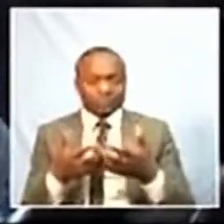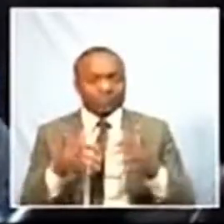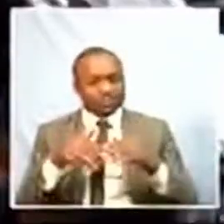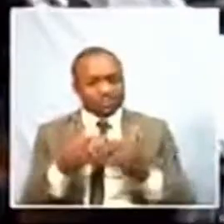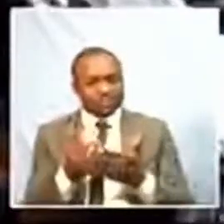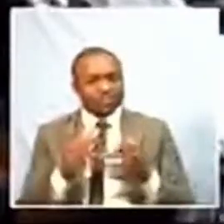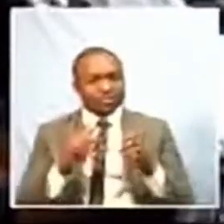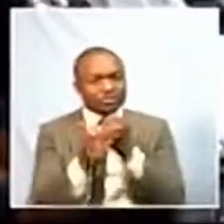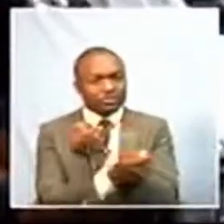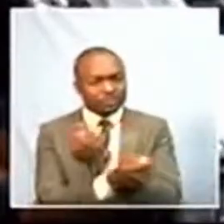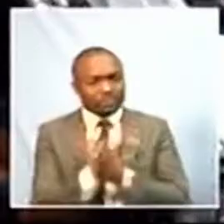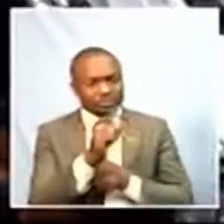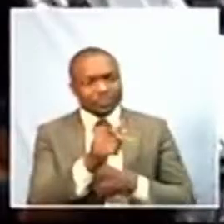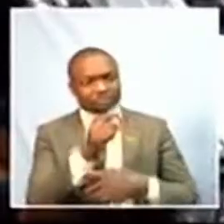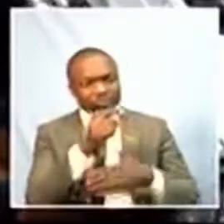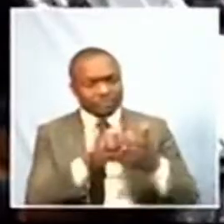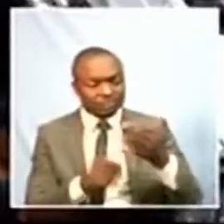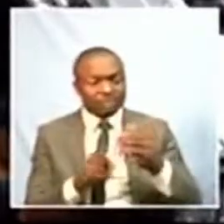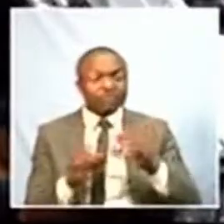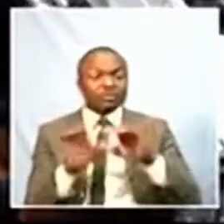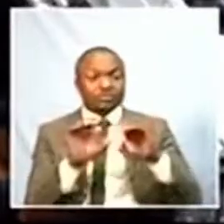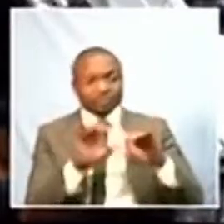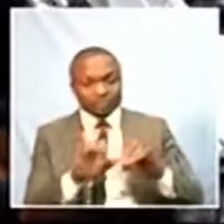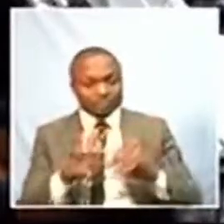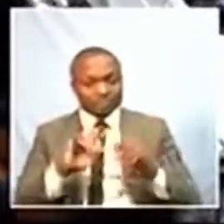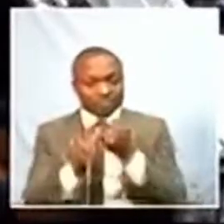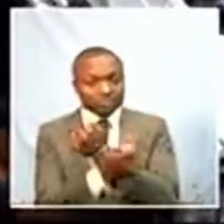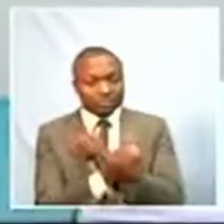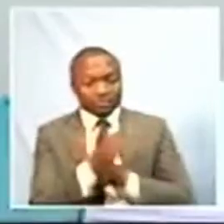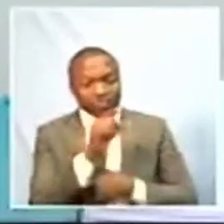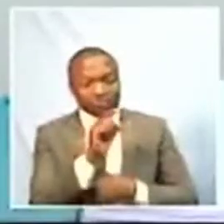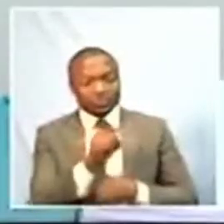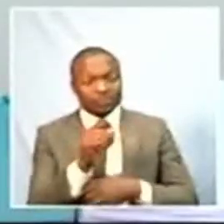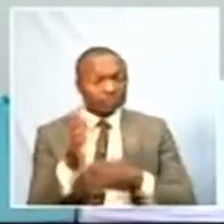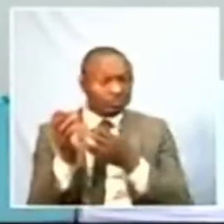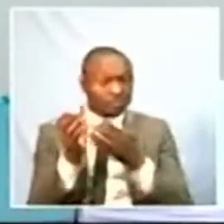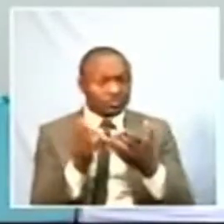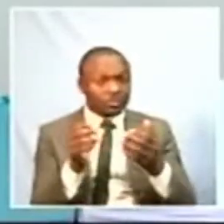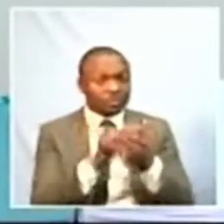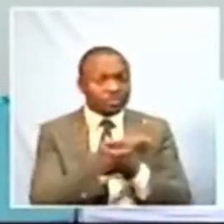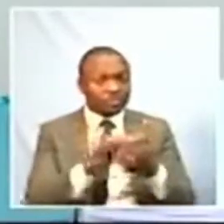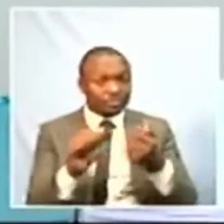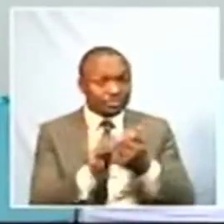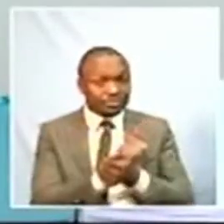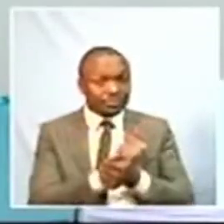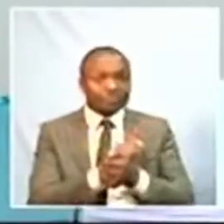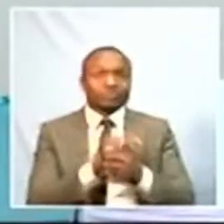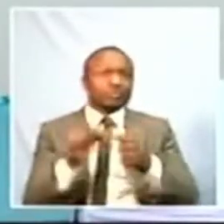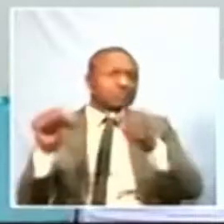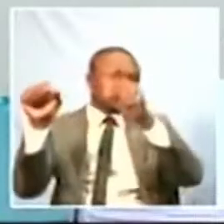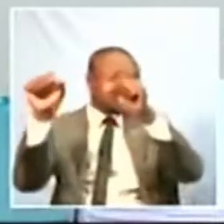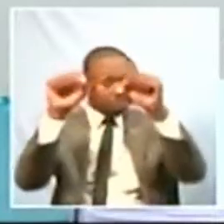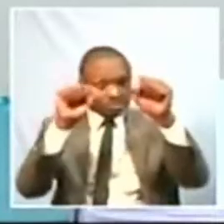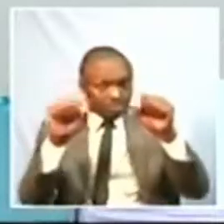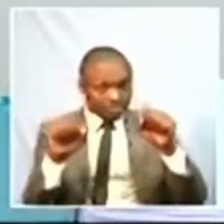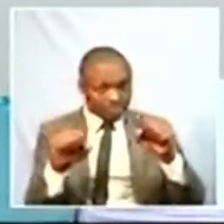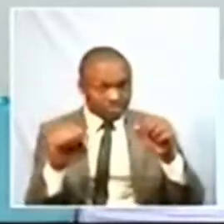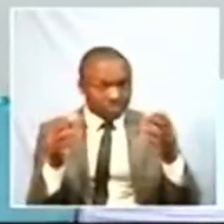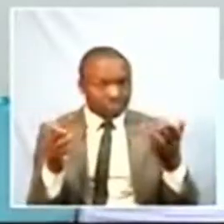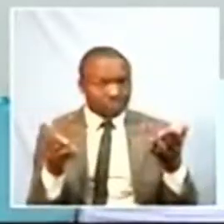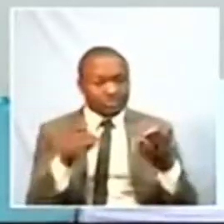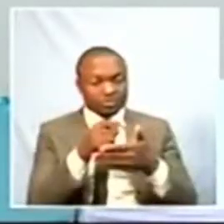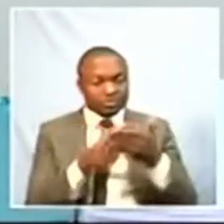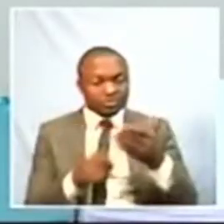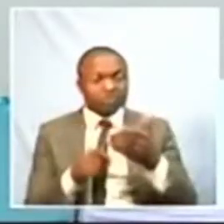you change that, and what did you do when changing that? Did you bring down the structure, or whatever you are